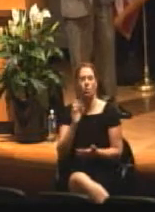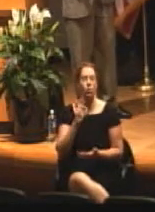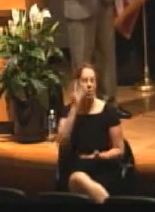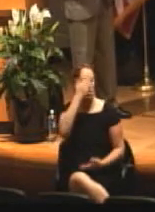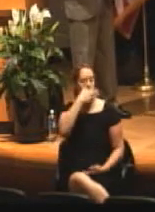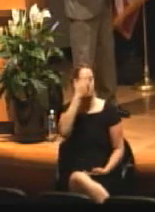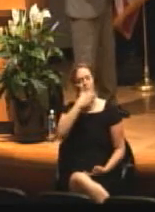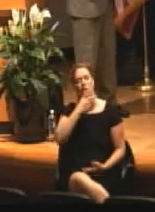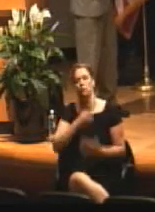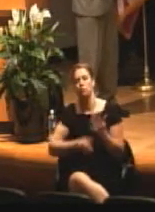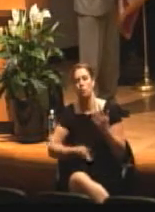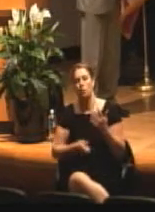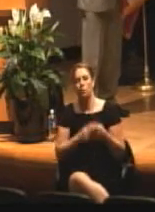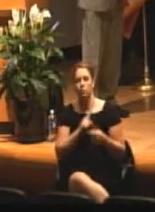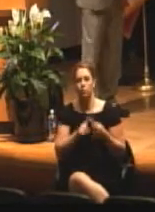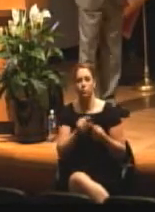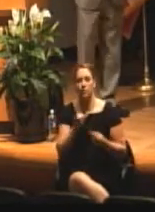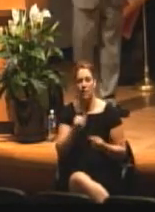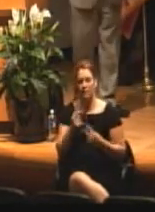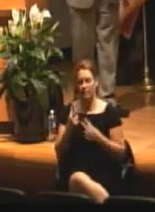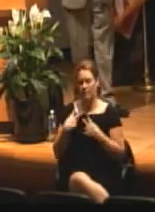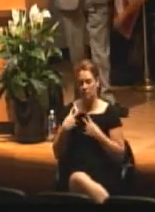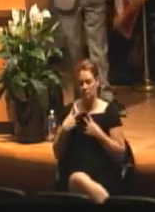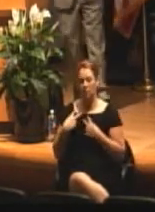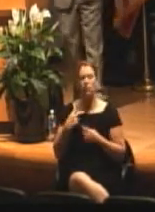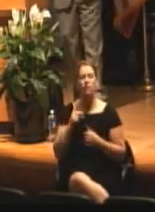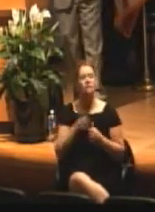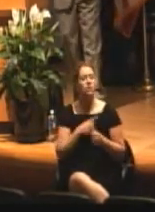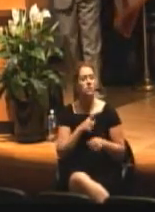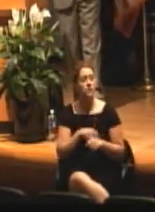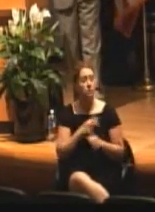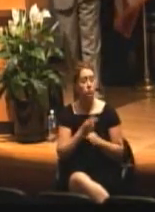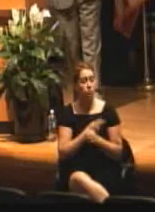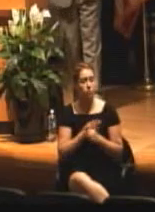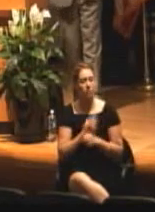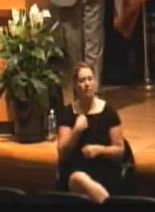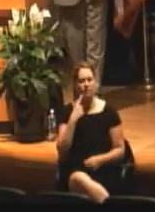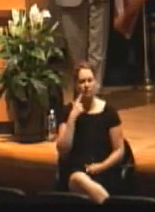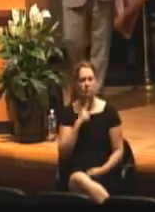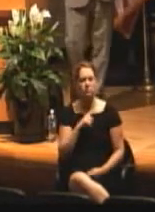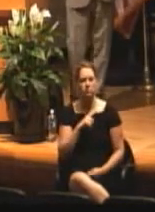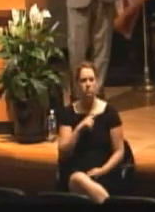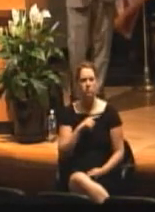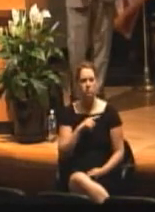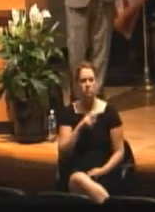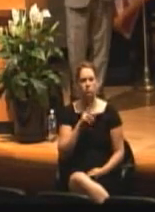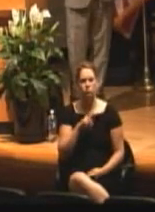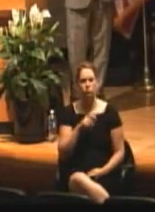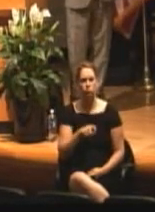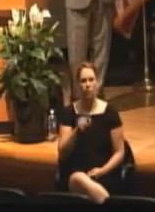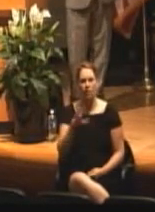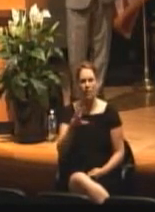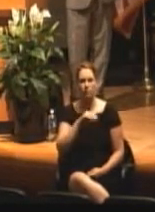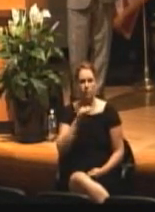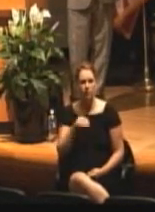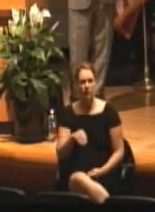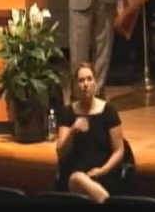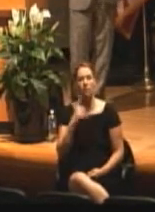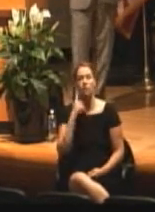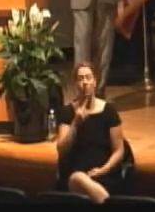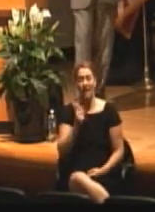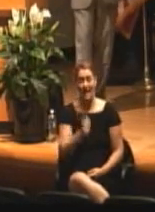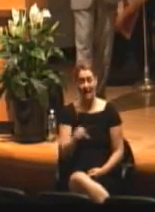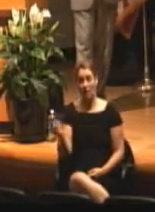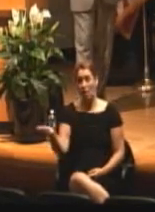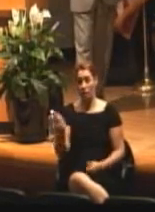to the veteran. On the first time use, I believe it's 2.15% is the fee that they charge. And typically on any subsequent use, that